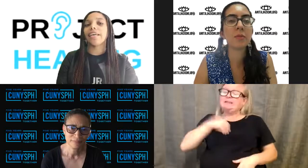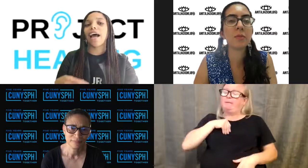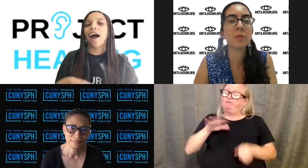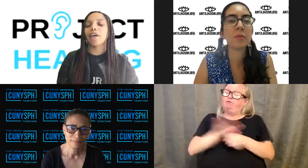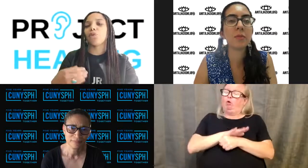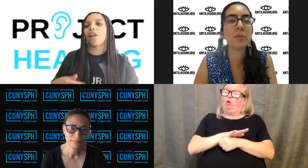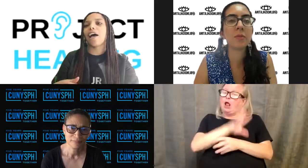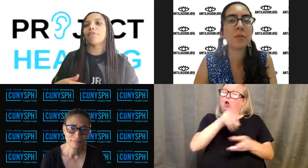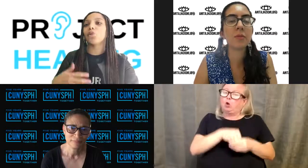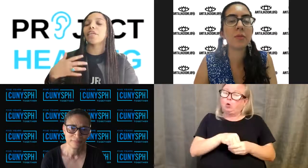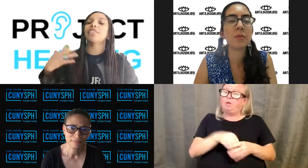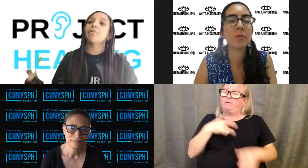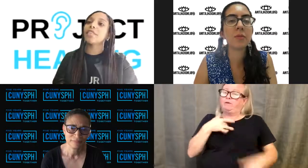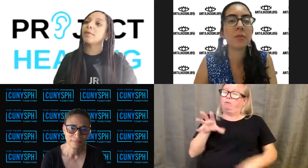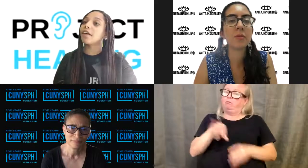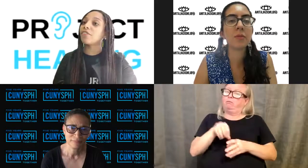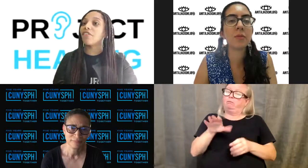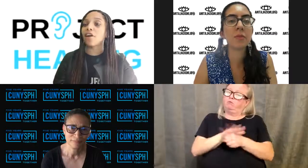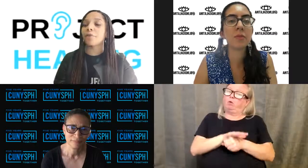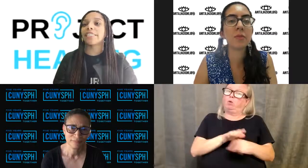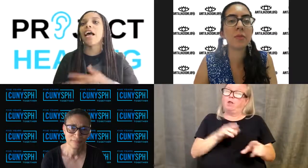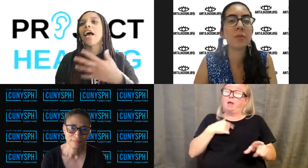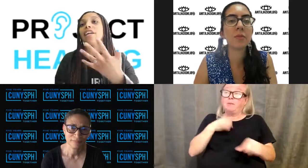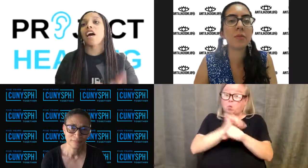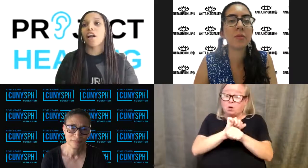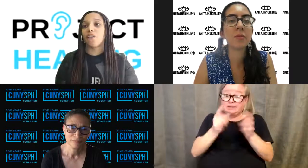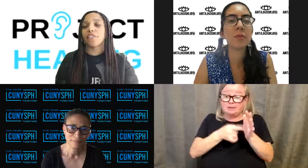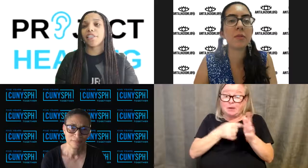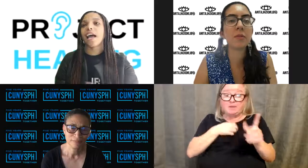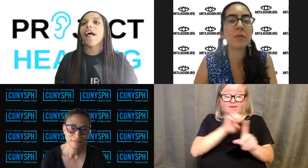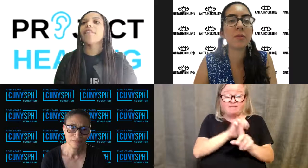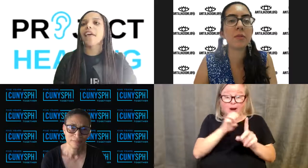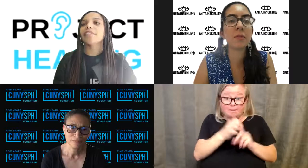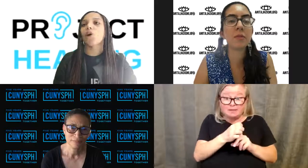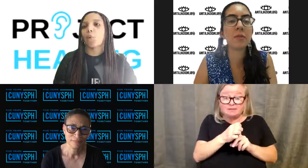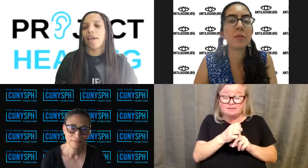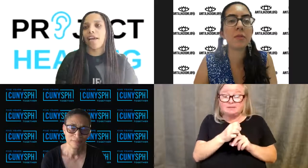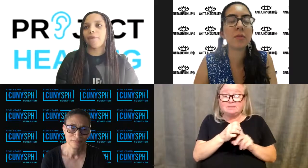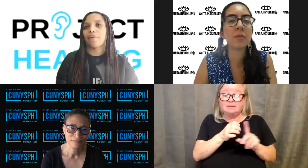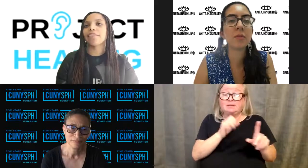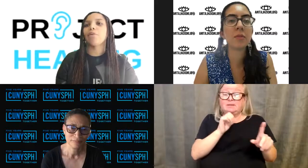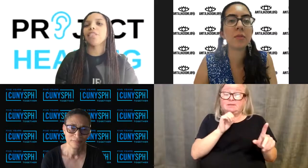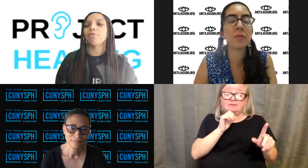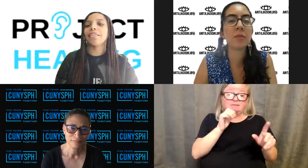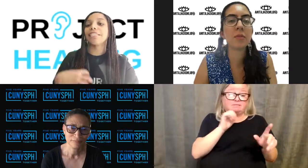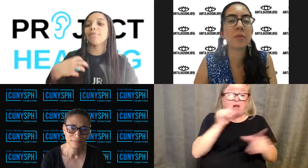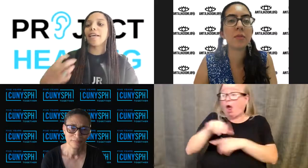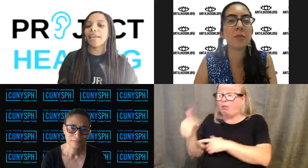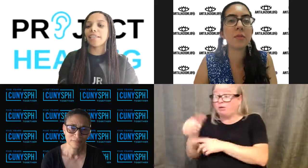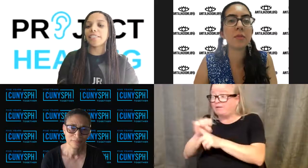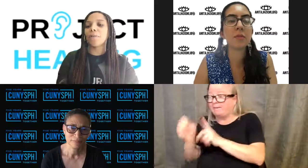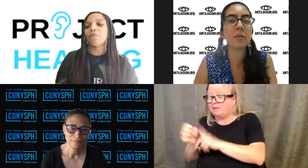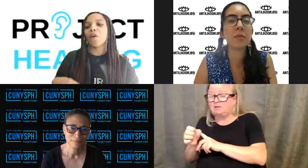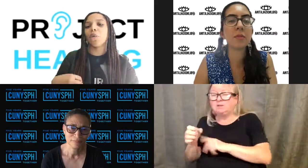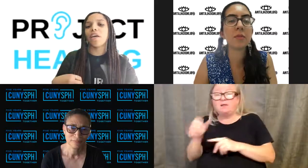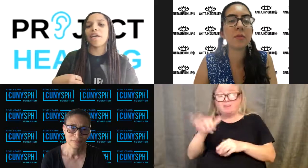means that I will have to work in some types of environments and not others. And that's okay because I want to be in a